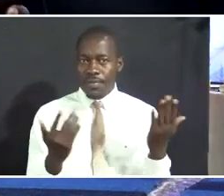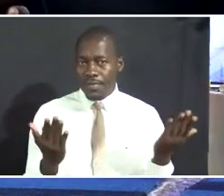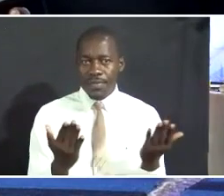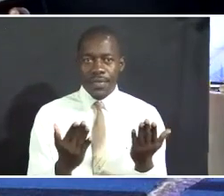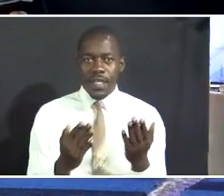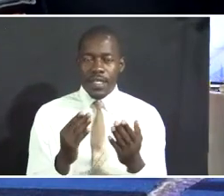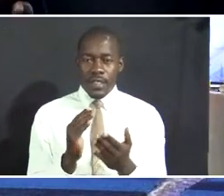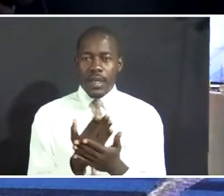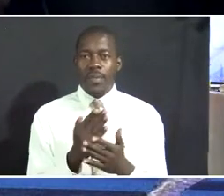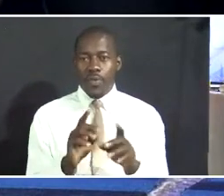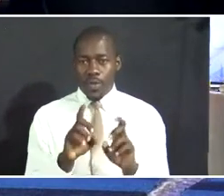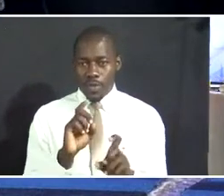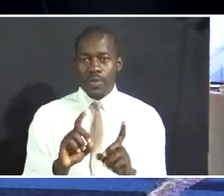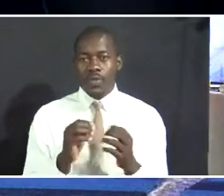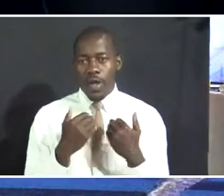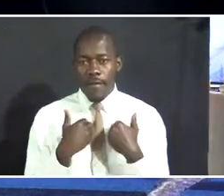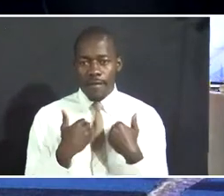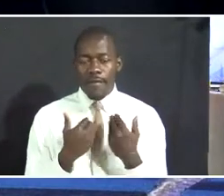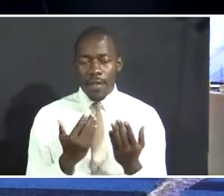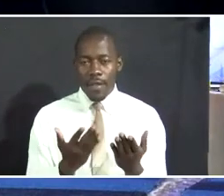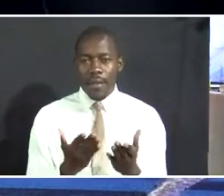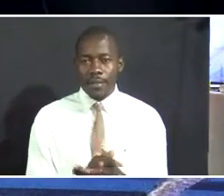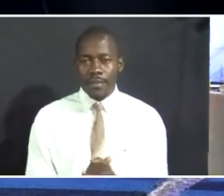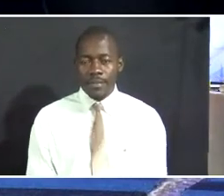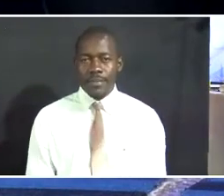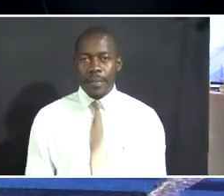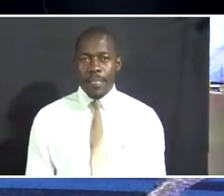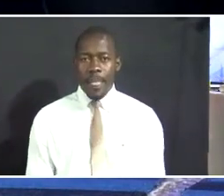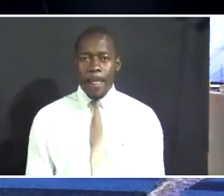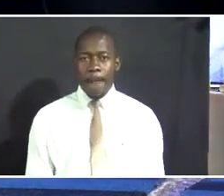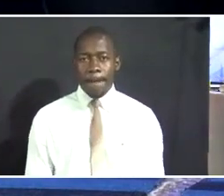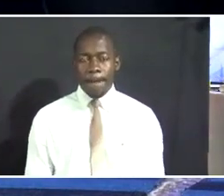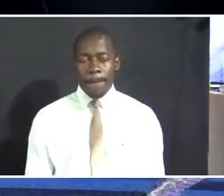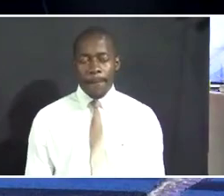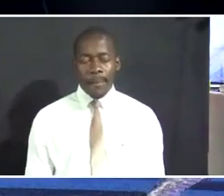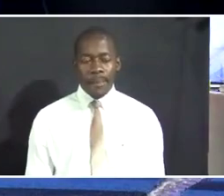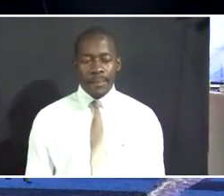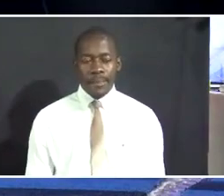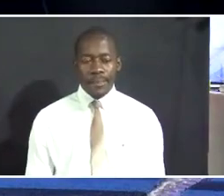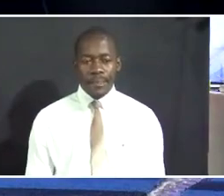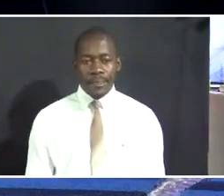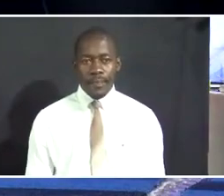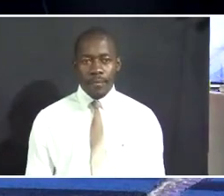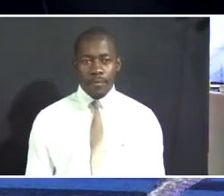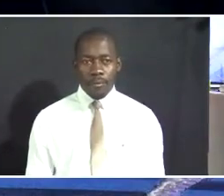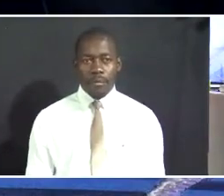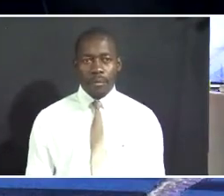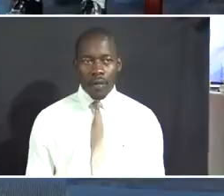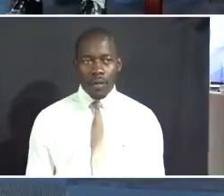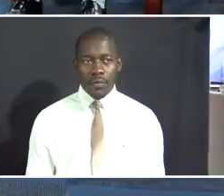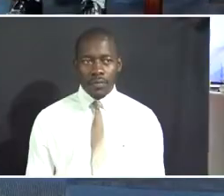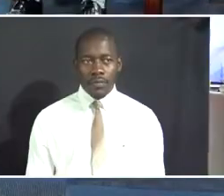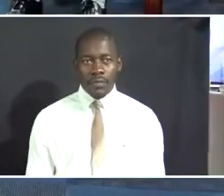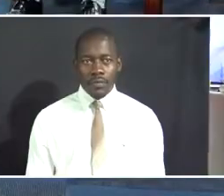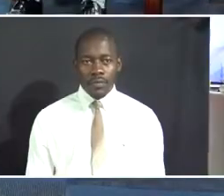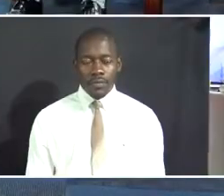are the questions that I've seen so far. The first one to the principal.